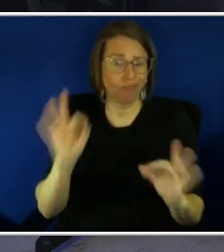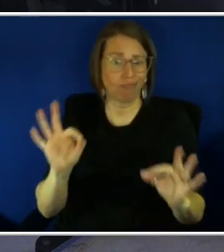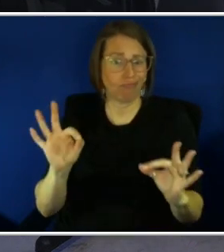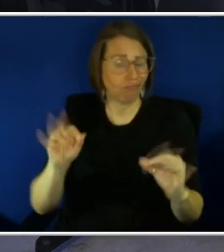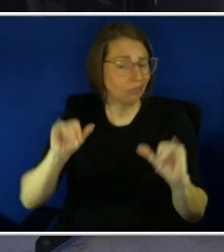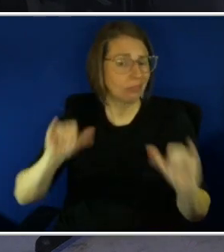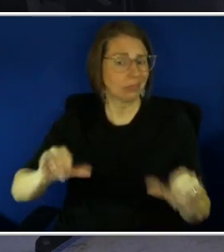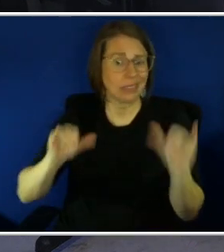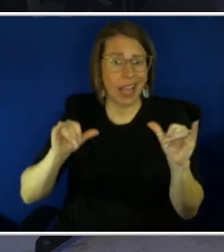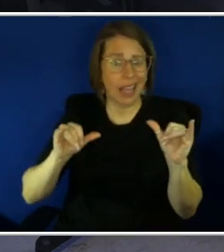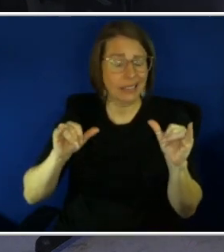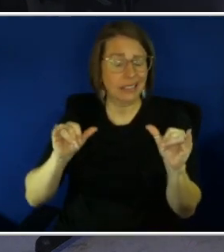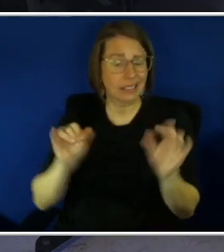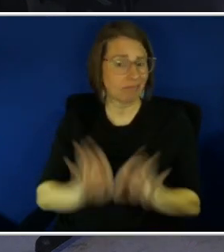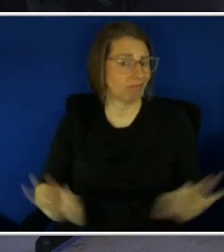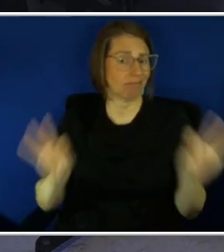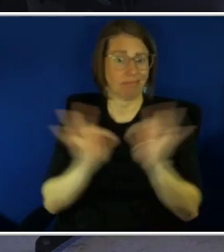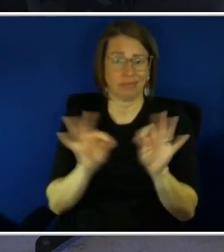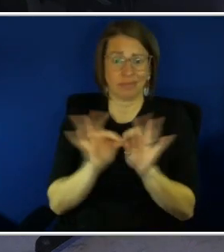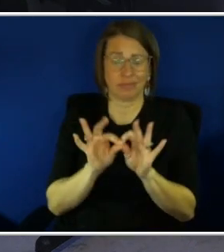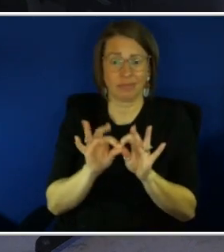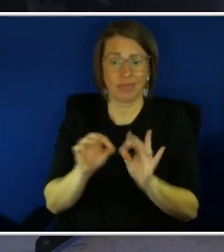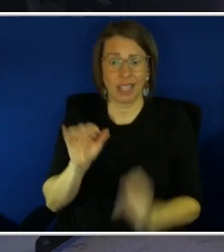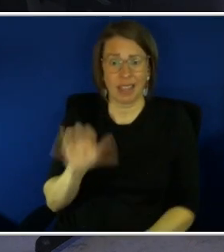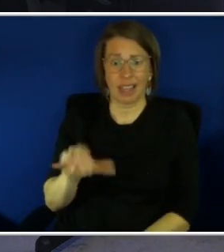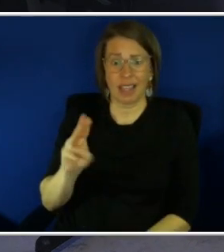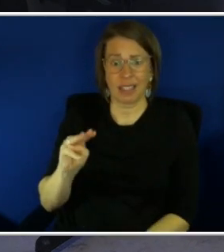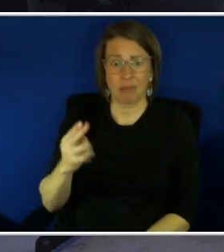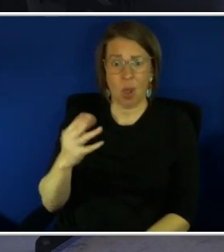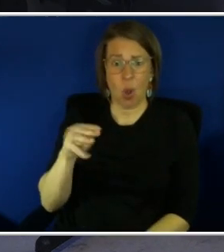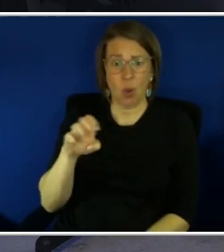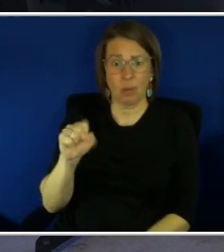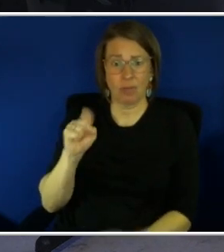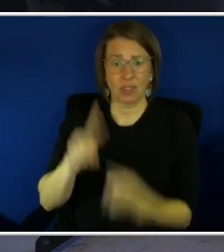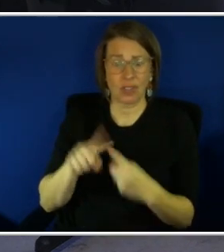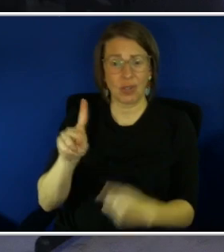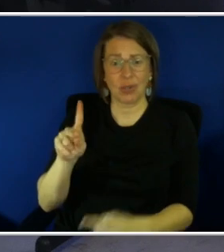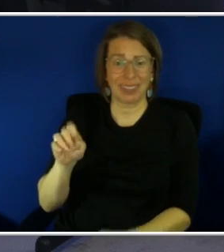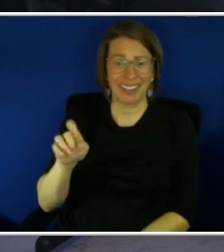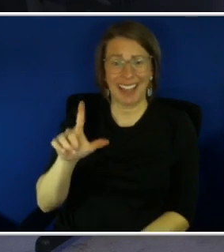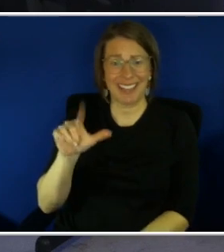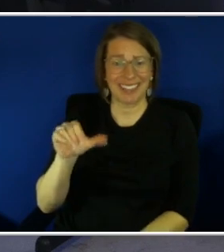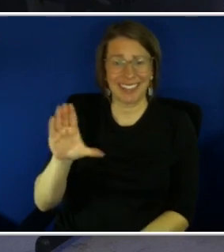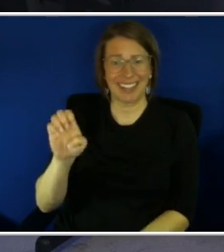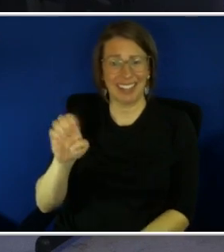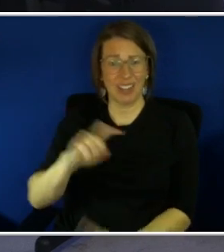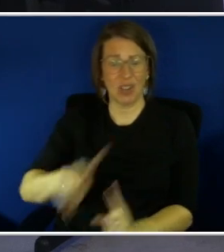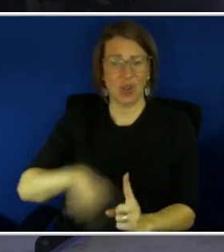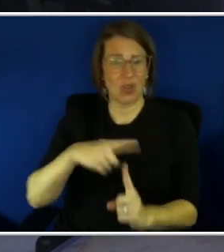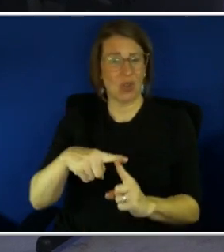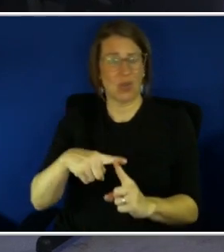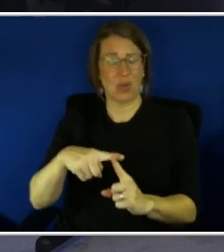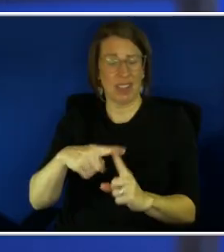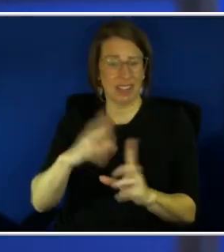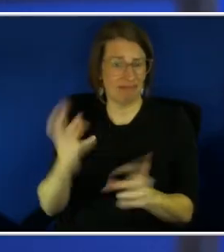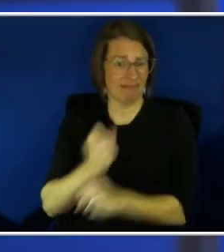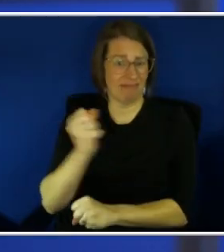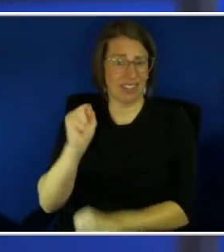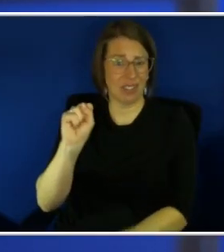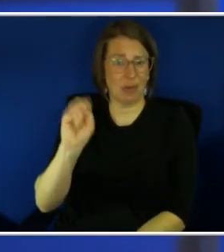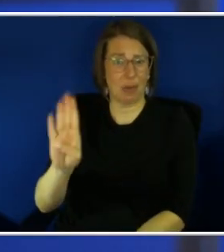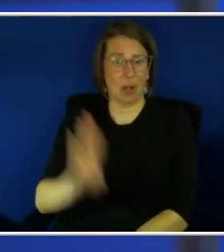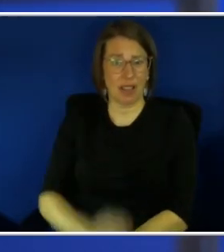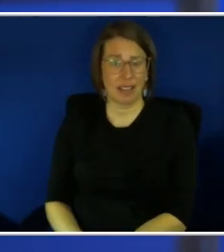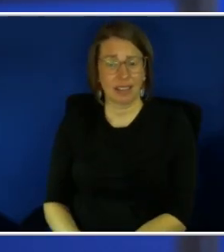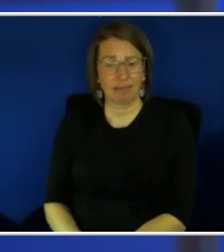That's a big deal. That's Mahomes to Kelsey to win the Super Bowl right there. Actually, it's bigger than that. Like I said, I am so thankful